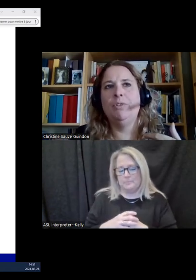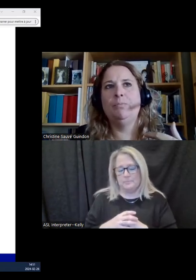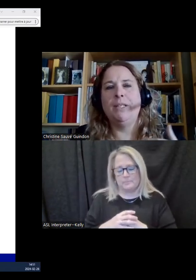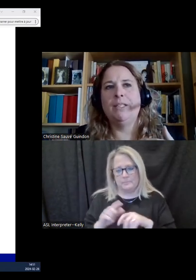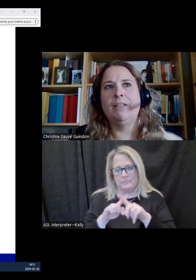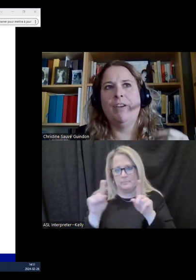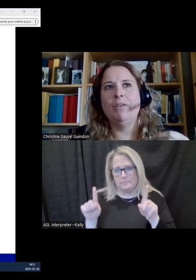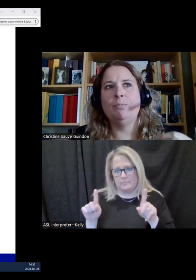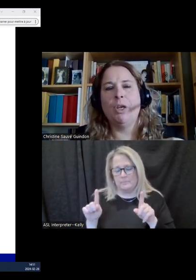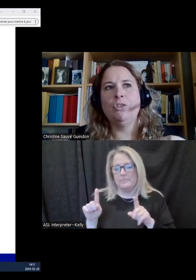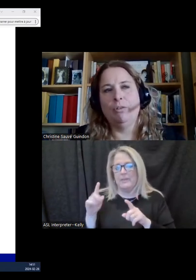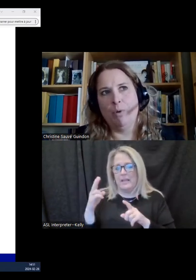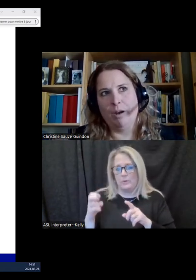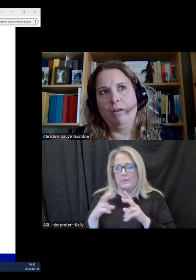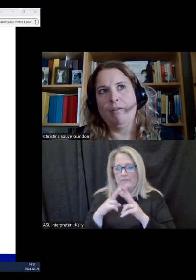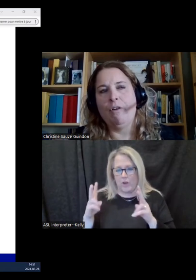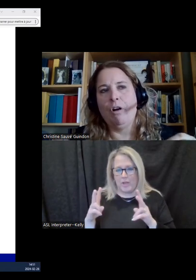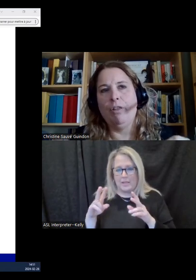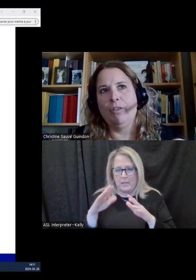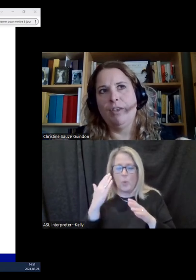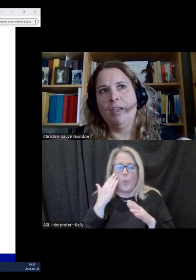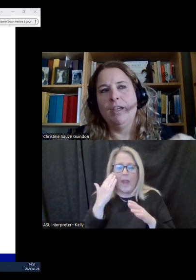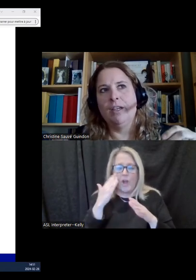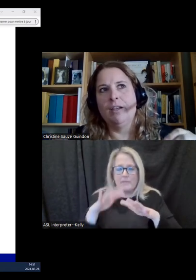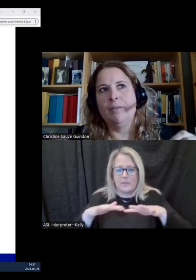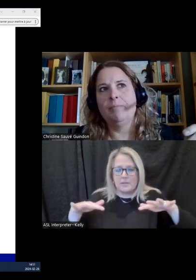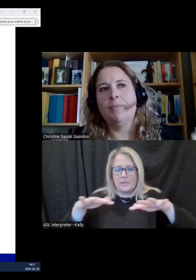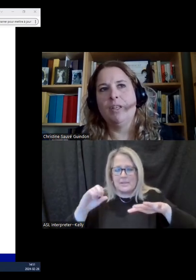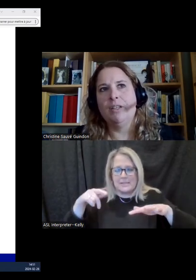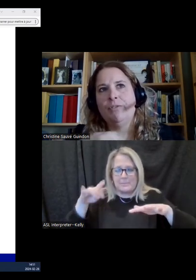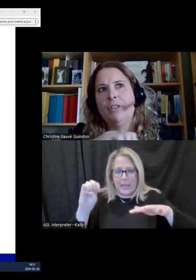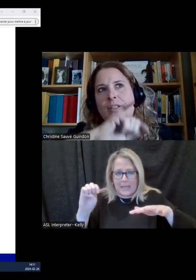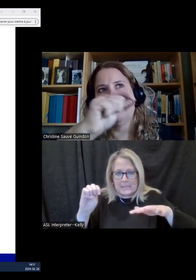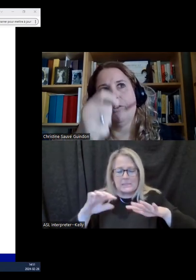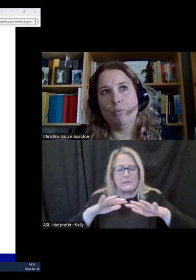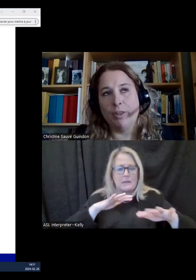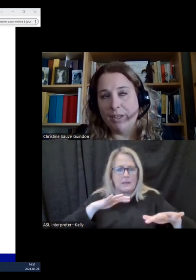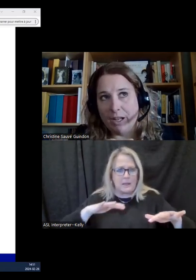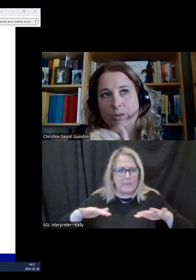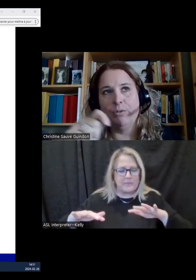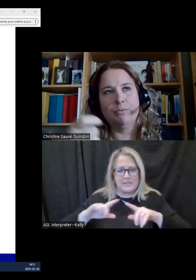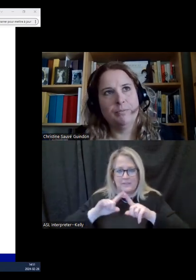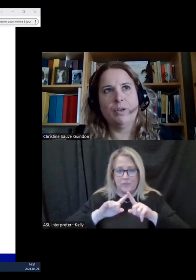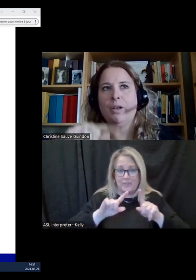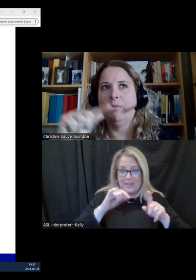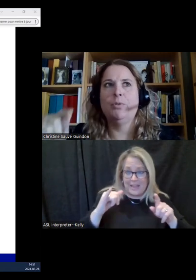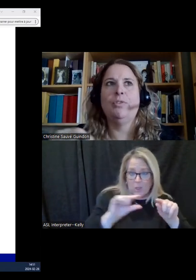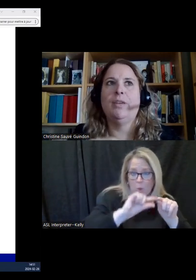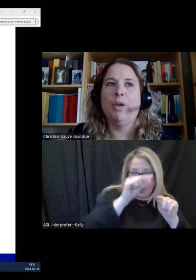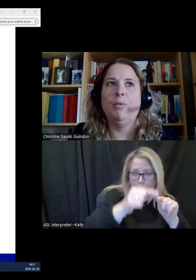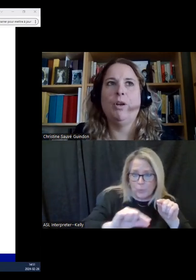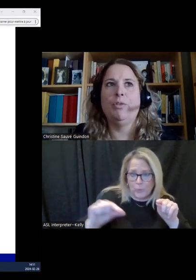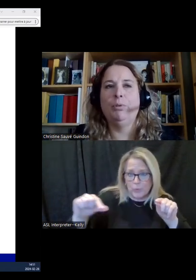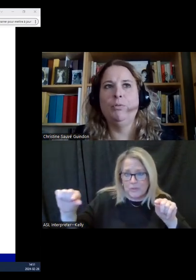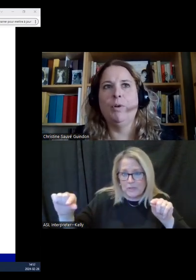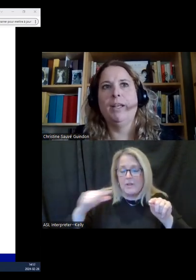But he was basically very spatial aware of all the different, the yellow route, the